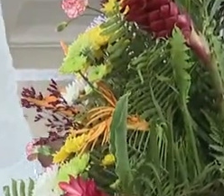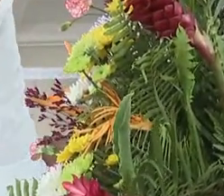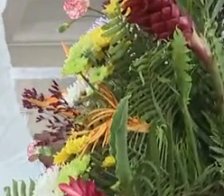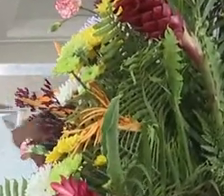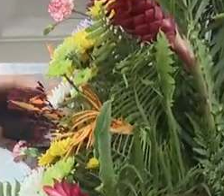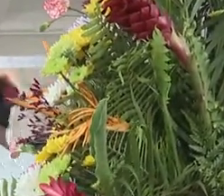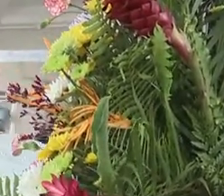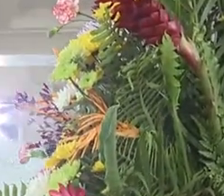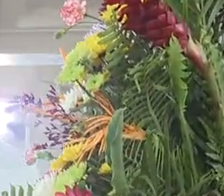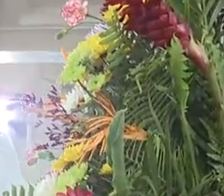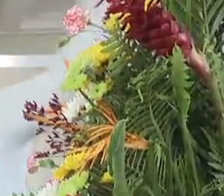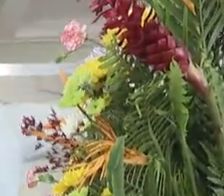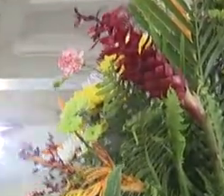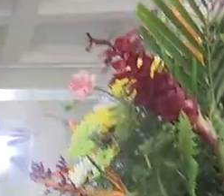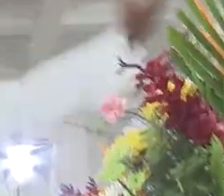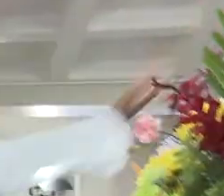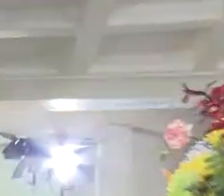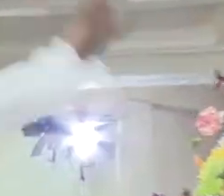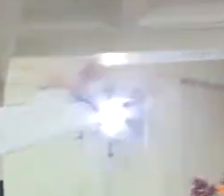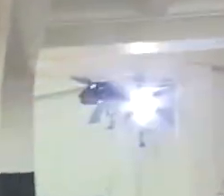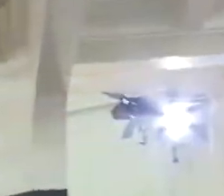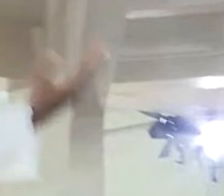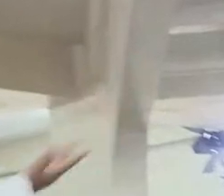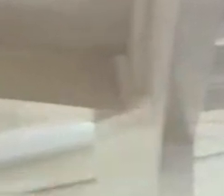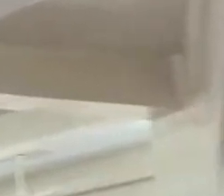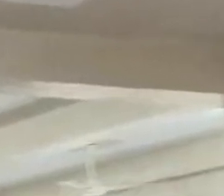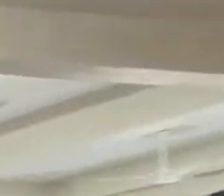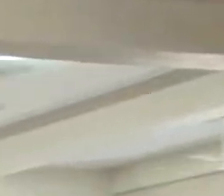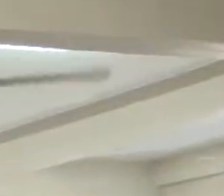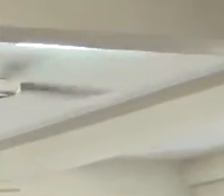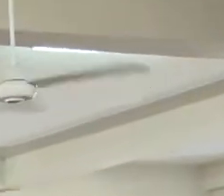His strength is